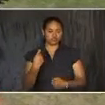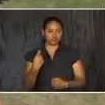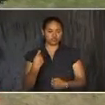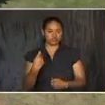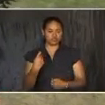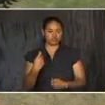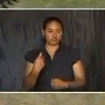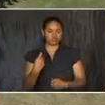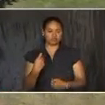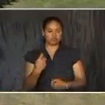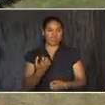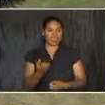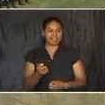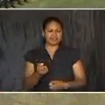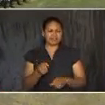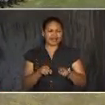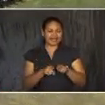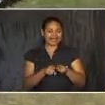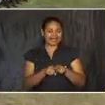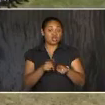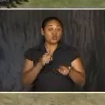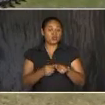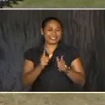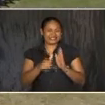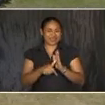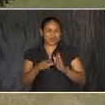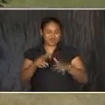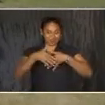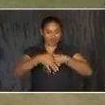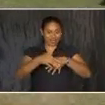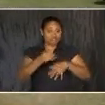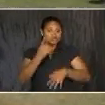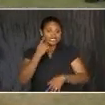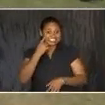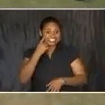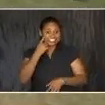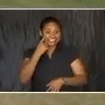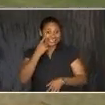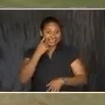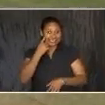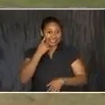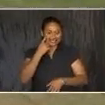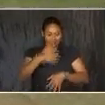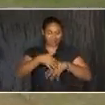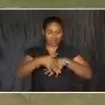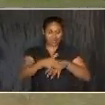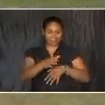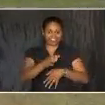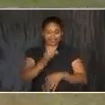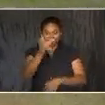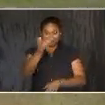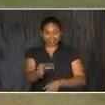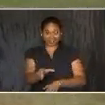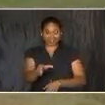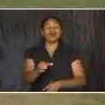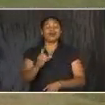breaking into the quick time for the parade. As you can see, the parade commander in the ready to give out his